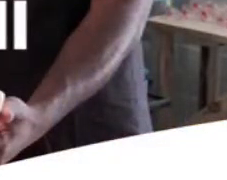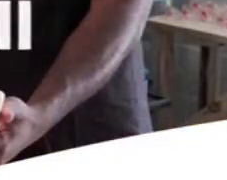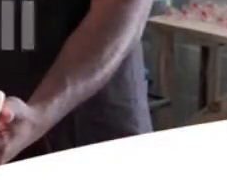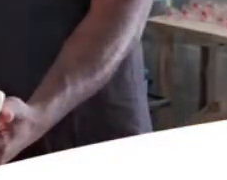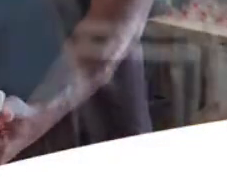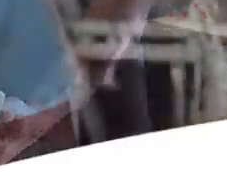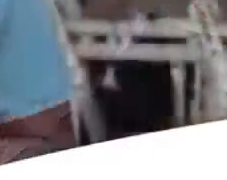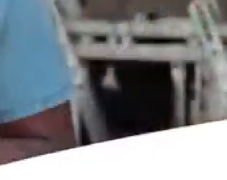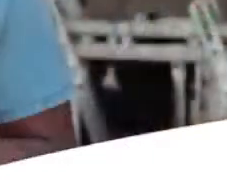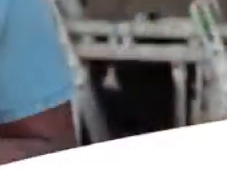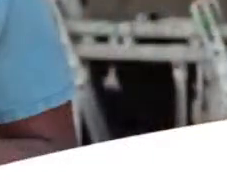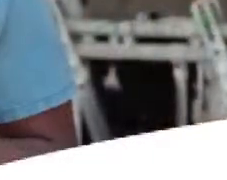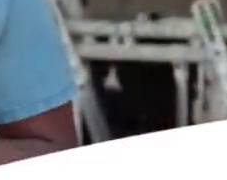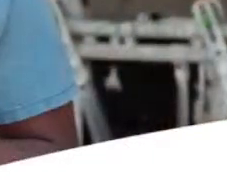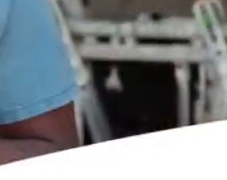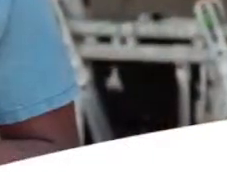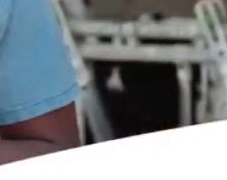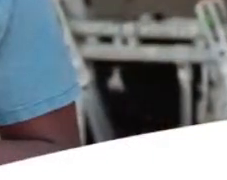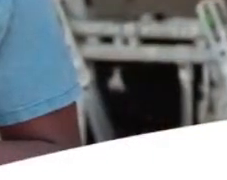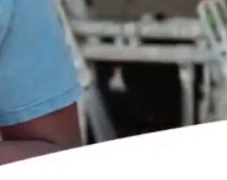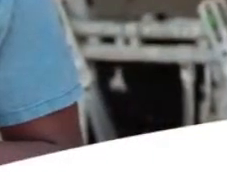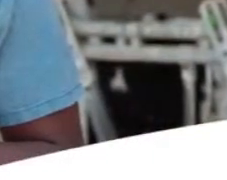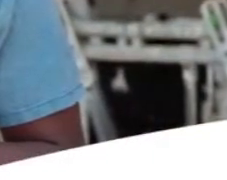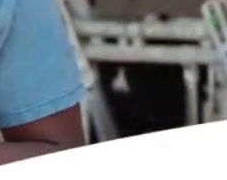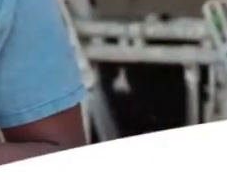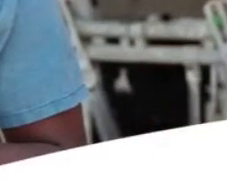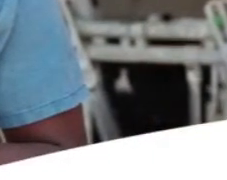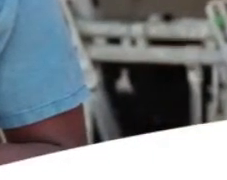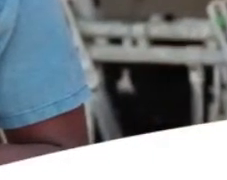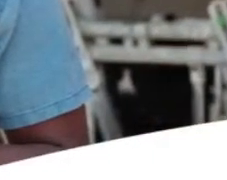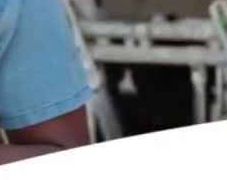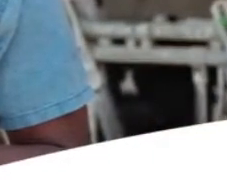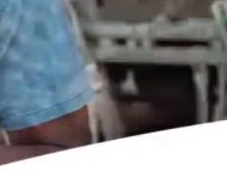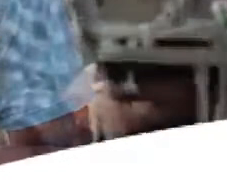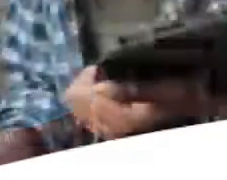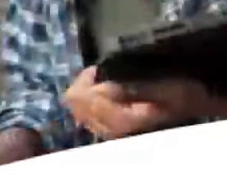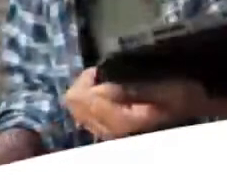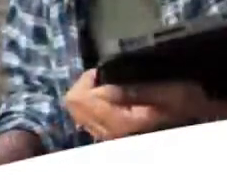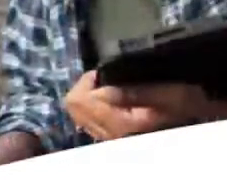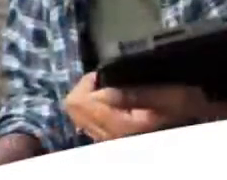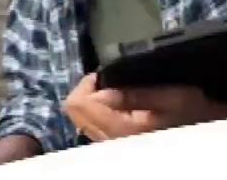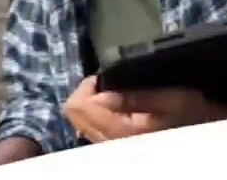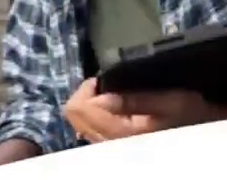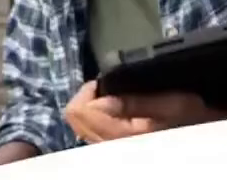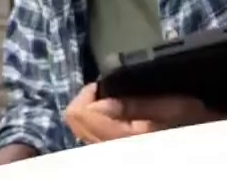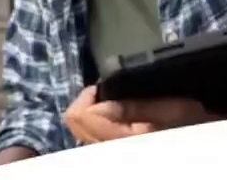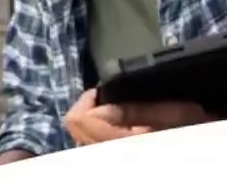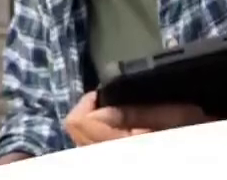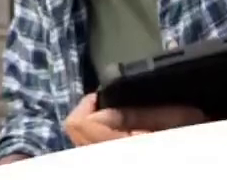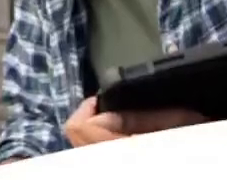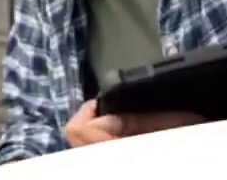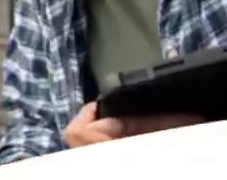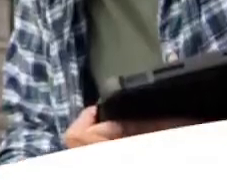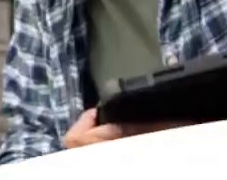way with you. That is why we are here to help you grow your biashara by accessing loans, investments,